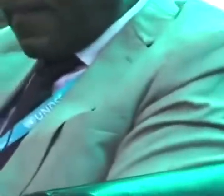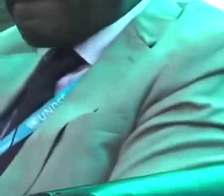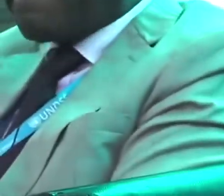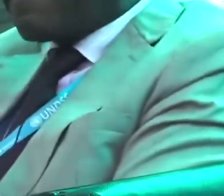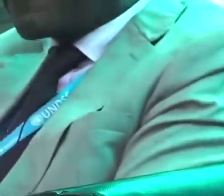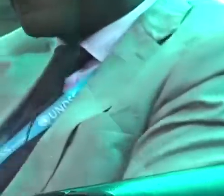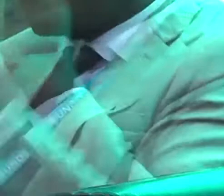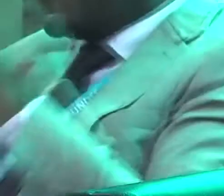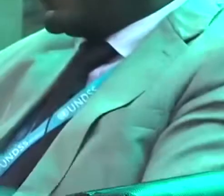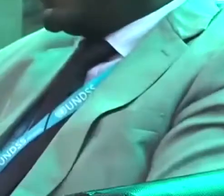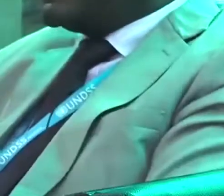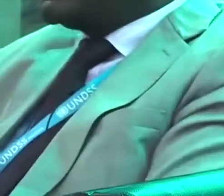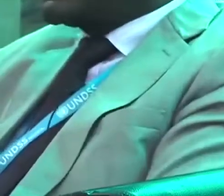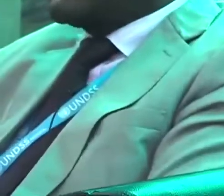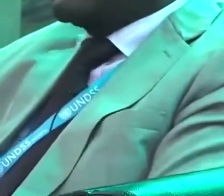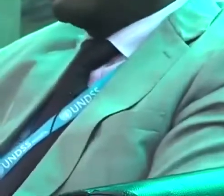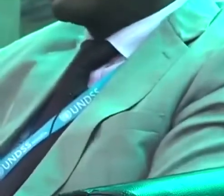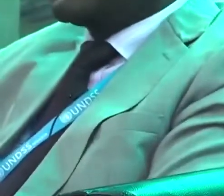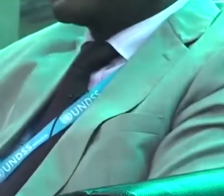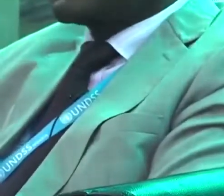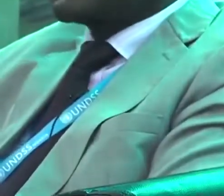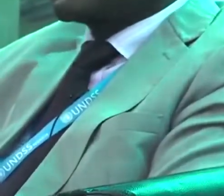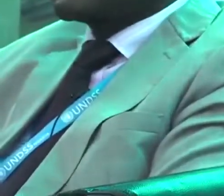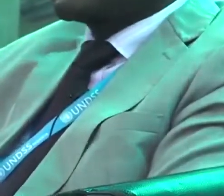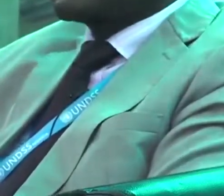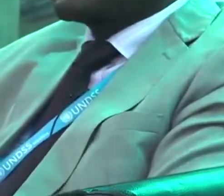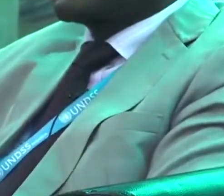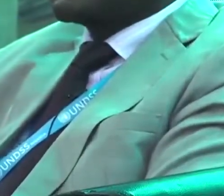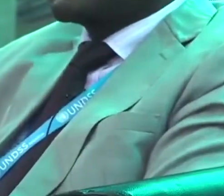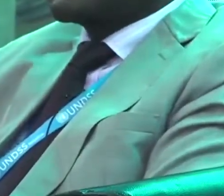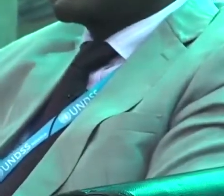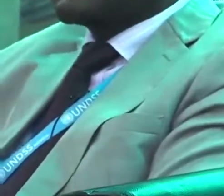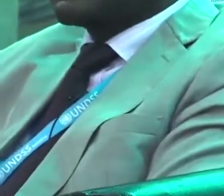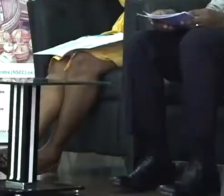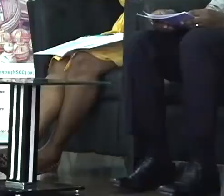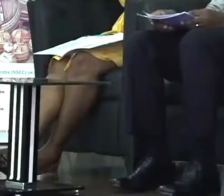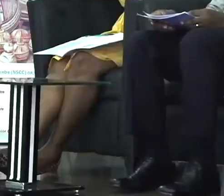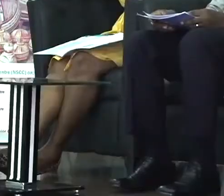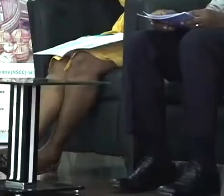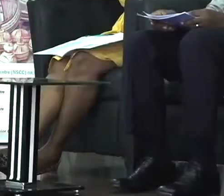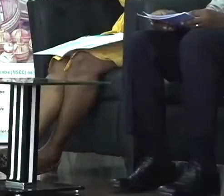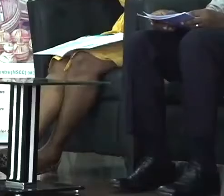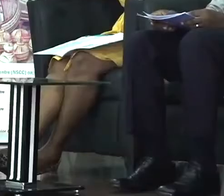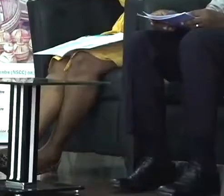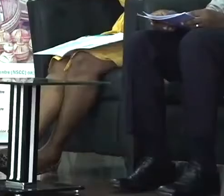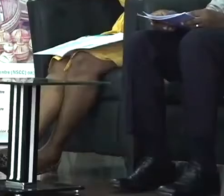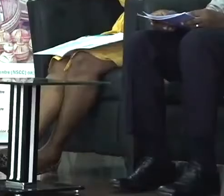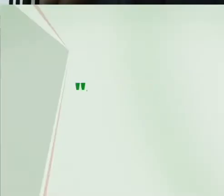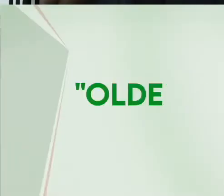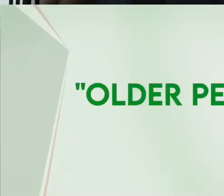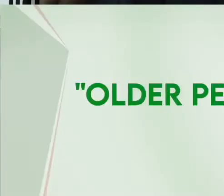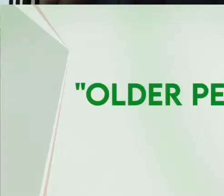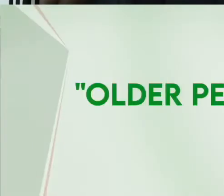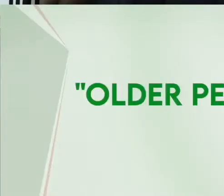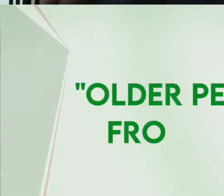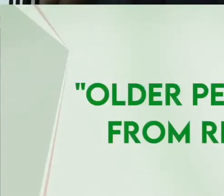Let me begin by registering. There was also a panel discussion on the topic